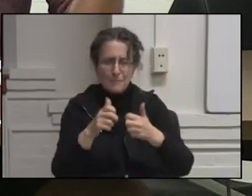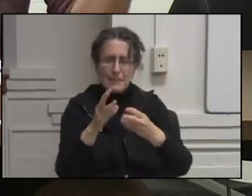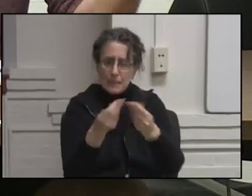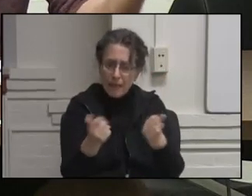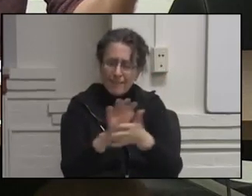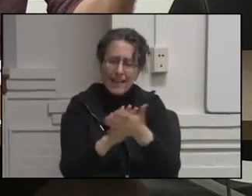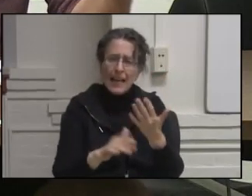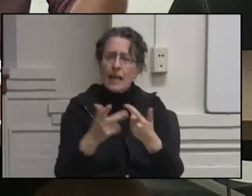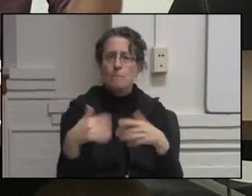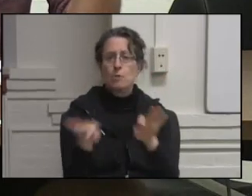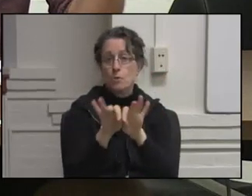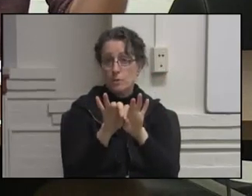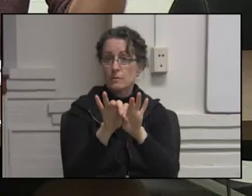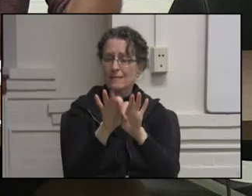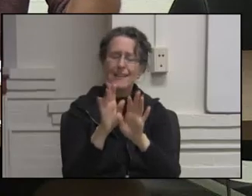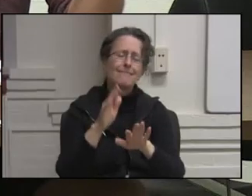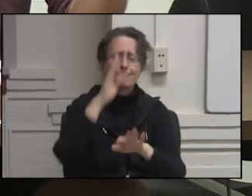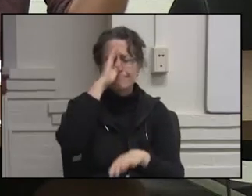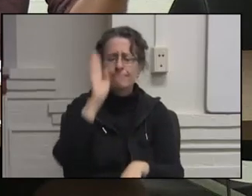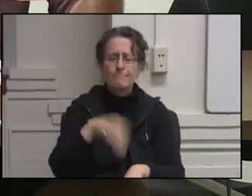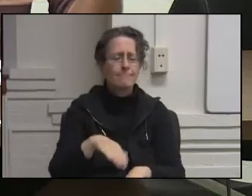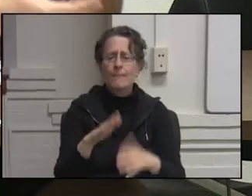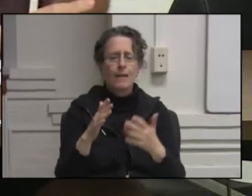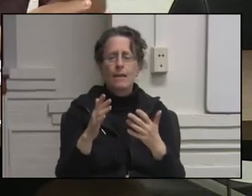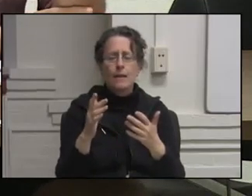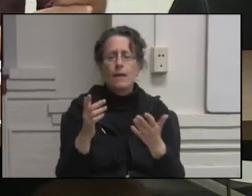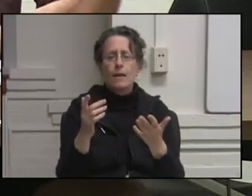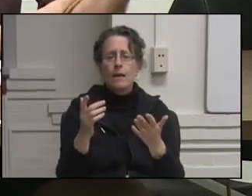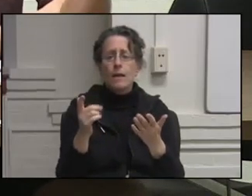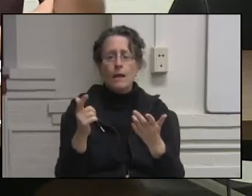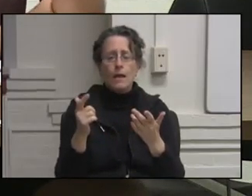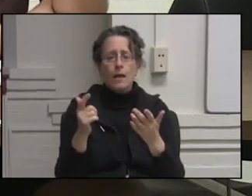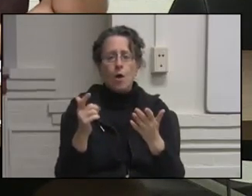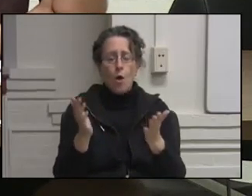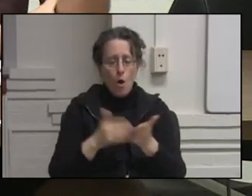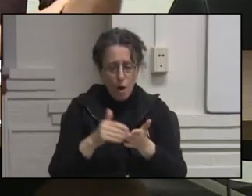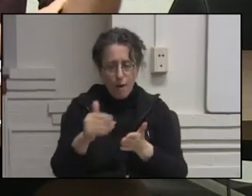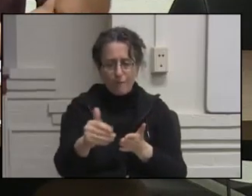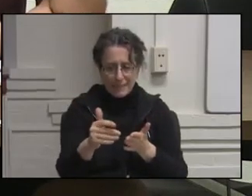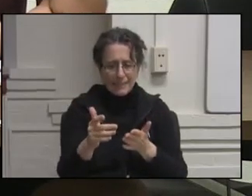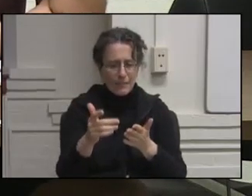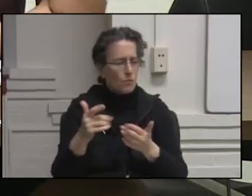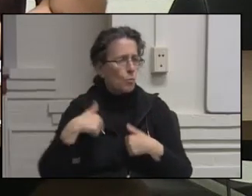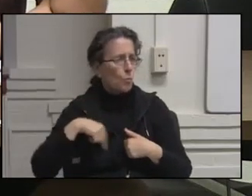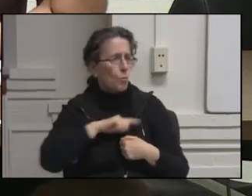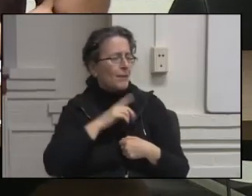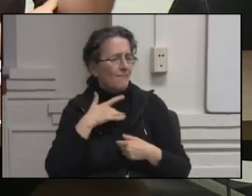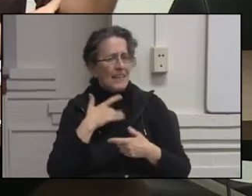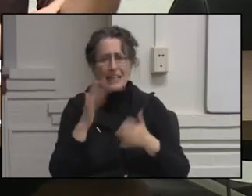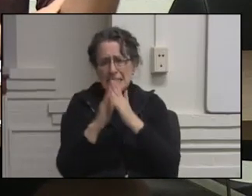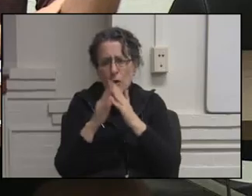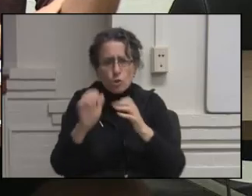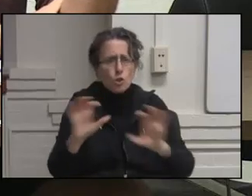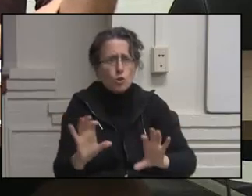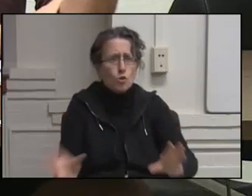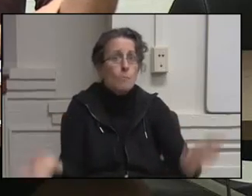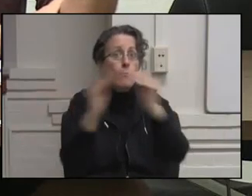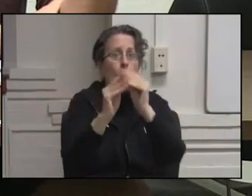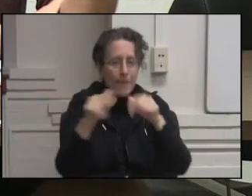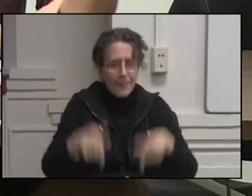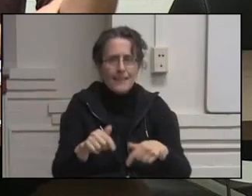organizations, you can always do more. And I think it seems like the town would like to do a little more. So we're going to try and put together the